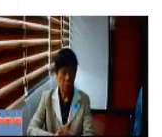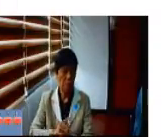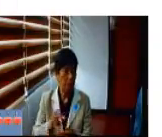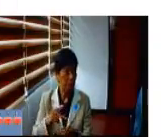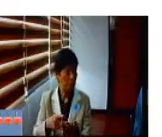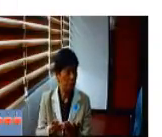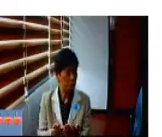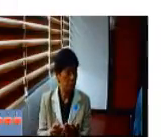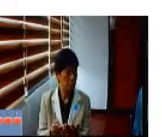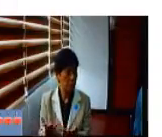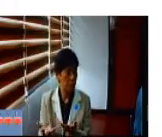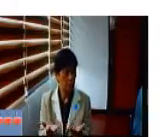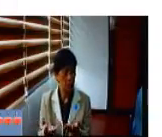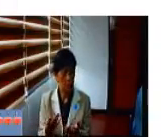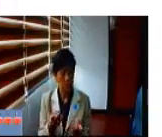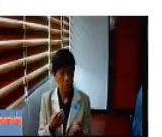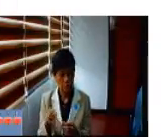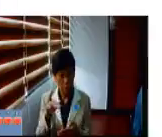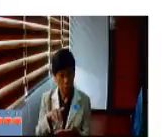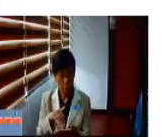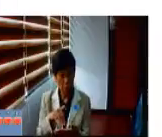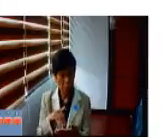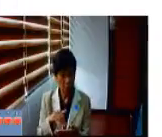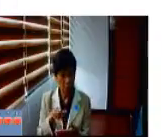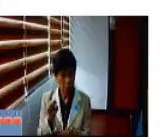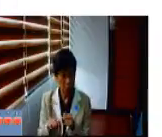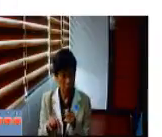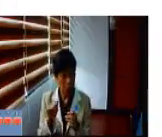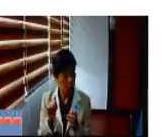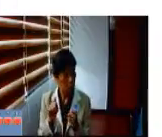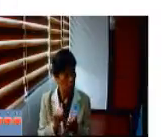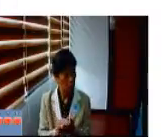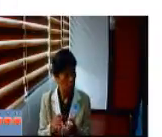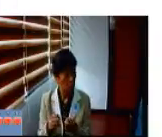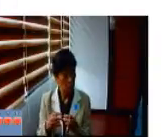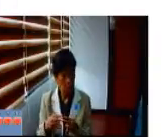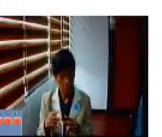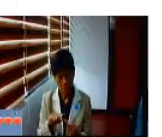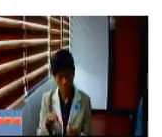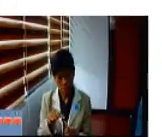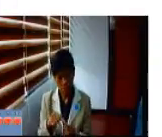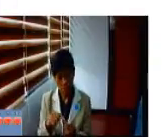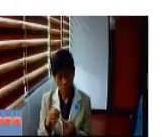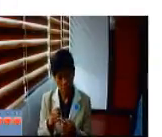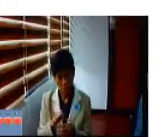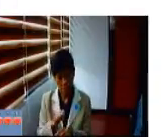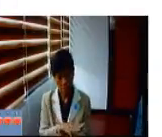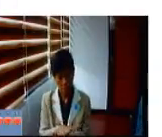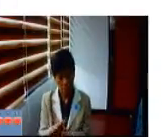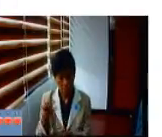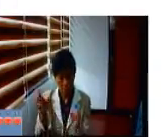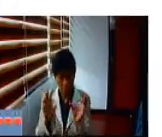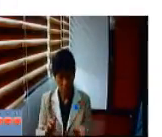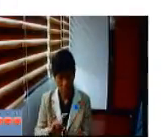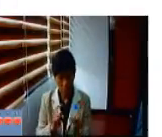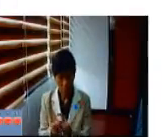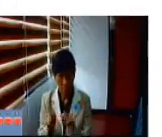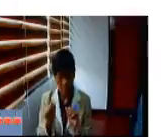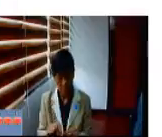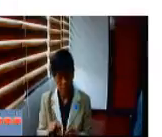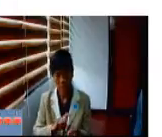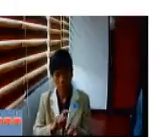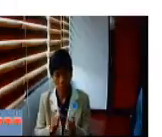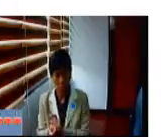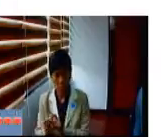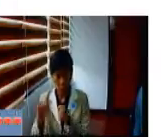do studies so that if and when the effects of climate change would translate into disasters, we will